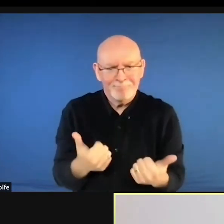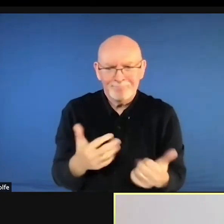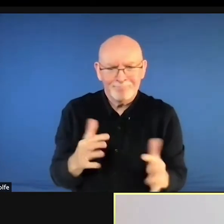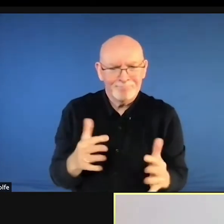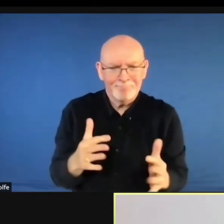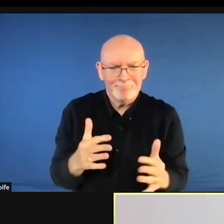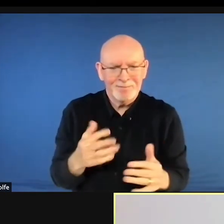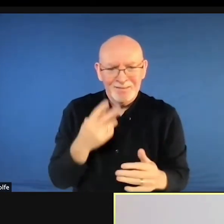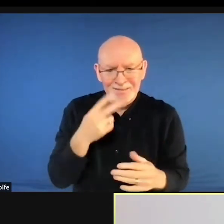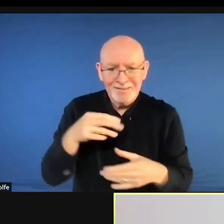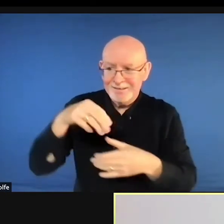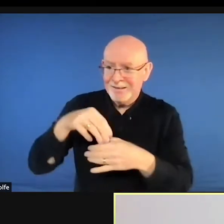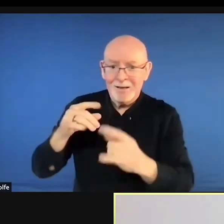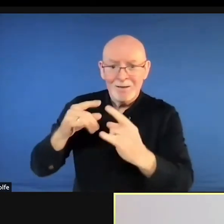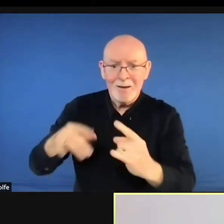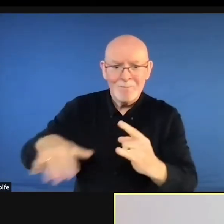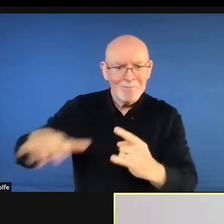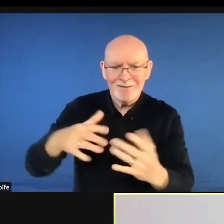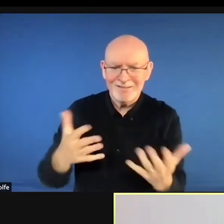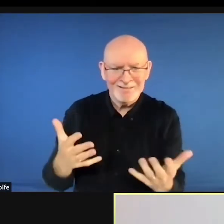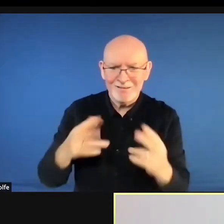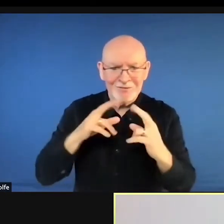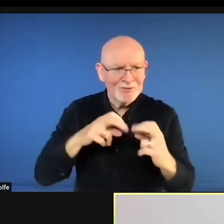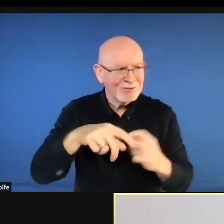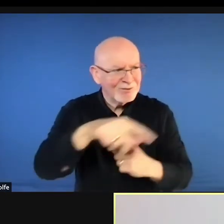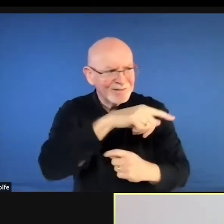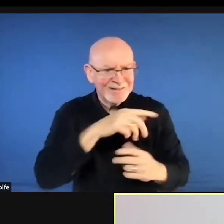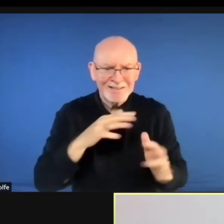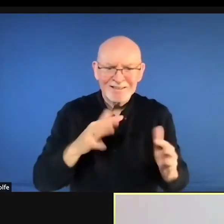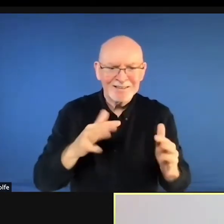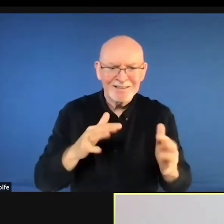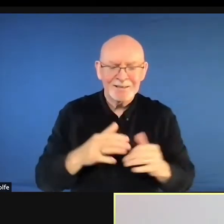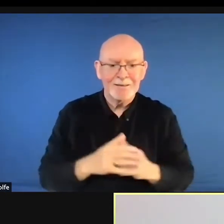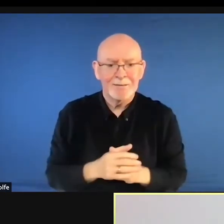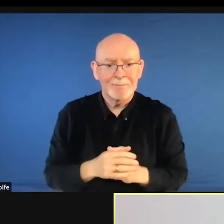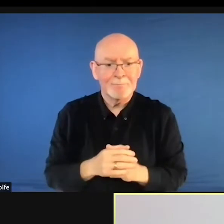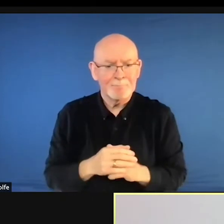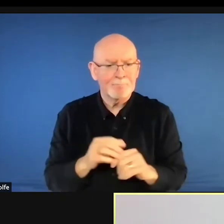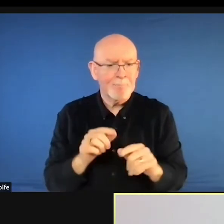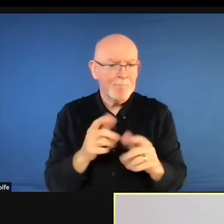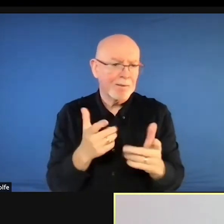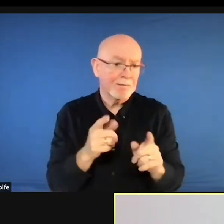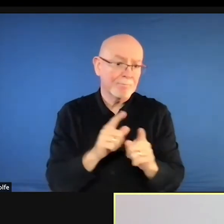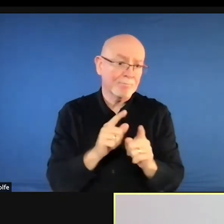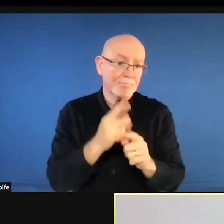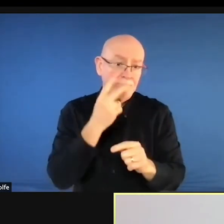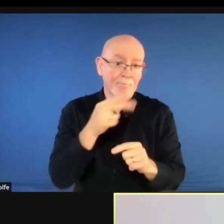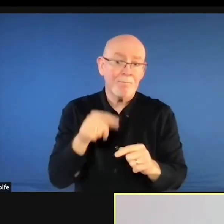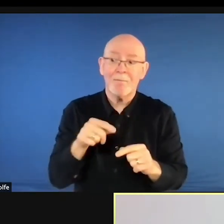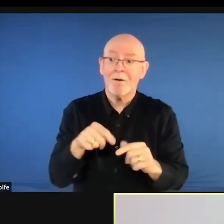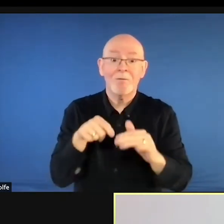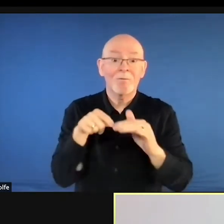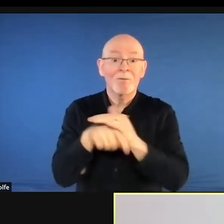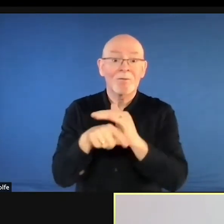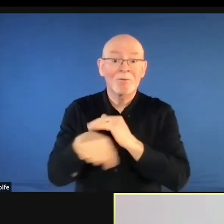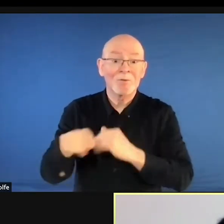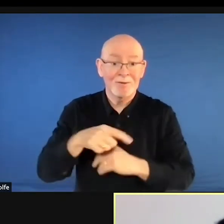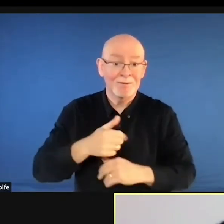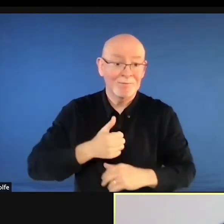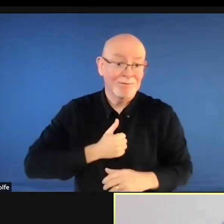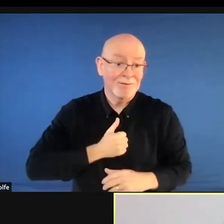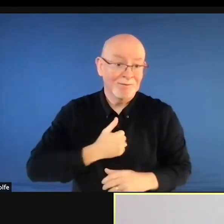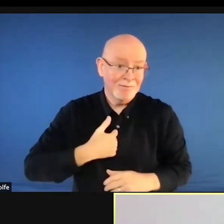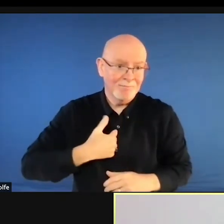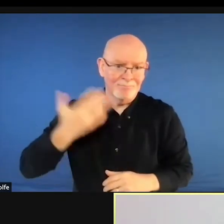and my colleague, we have to be part of the research, whatever research that's going